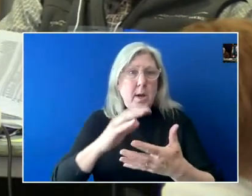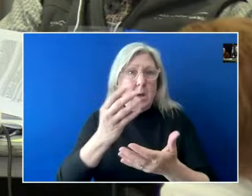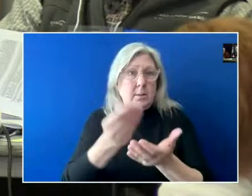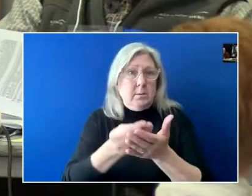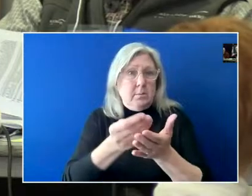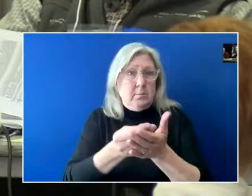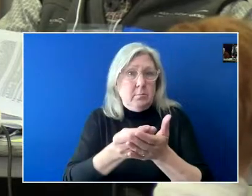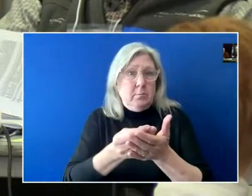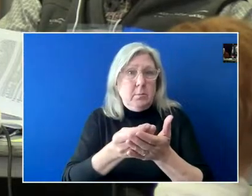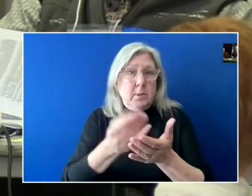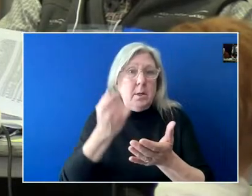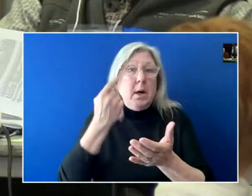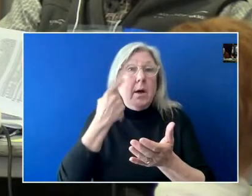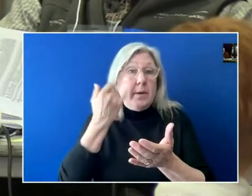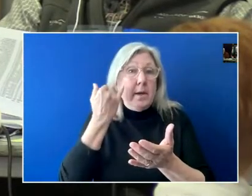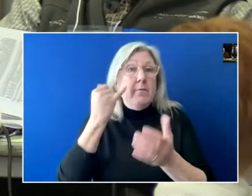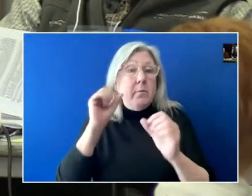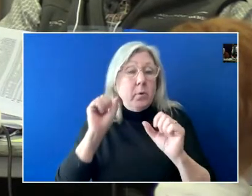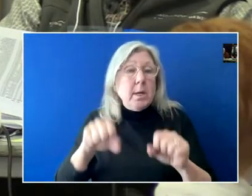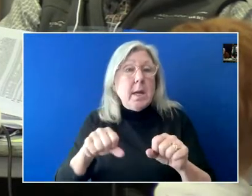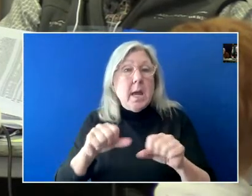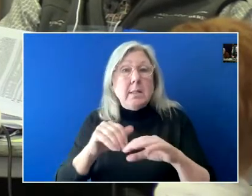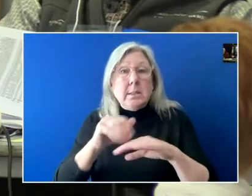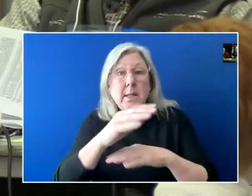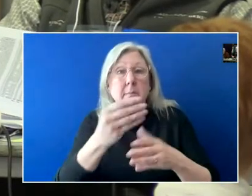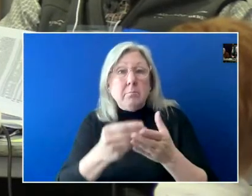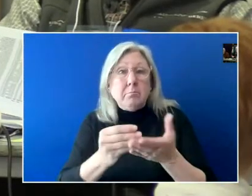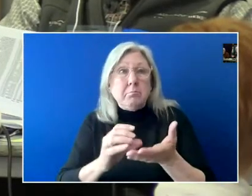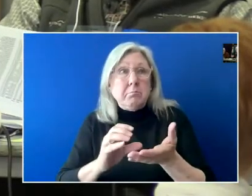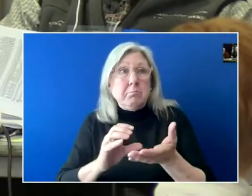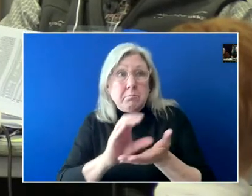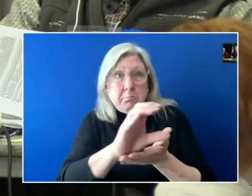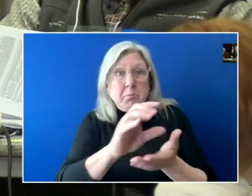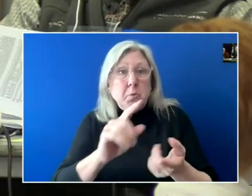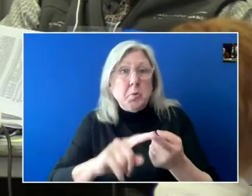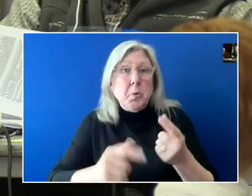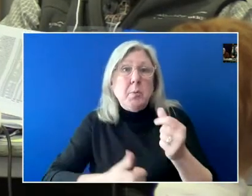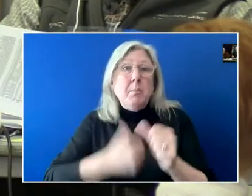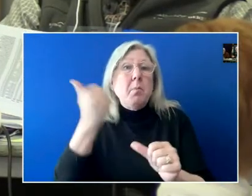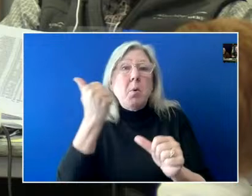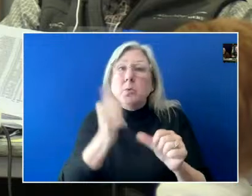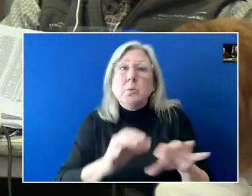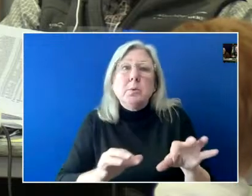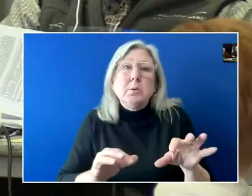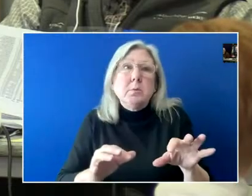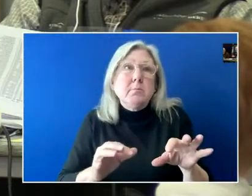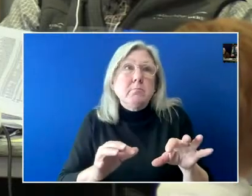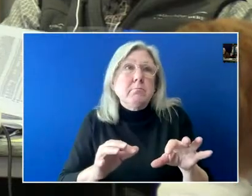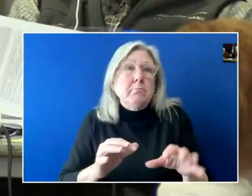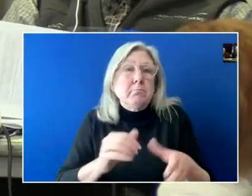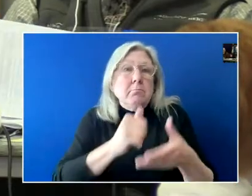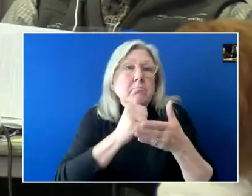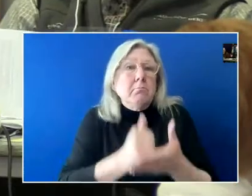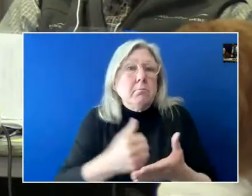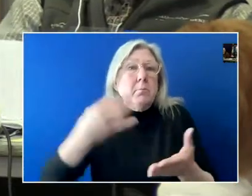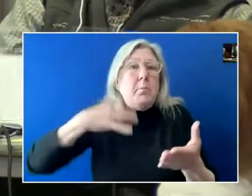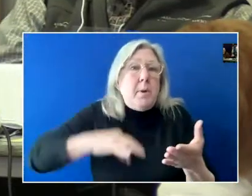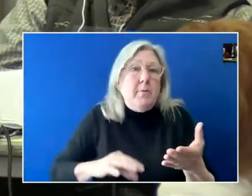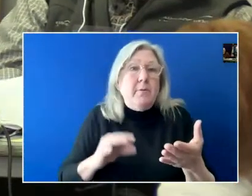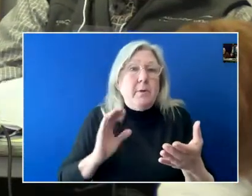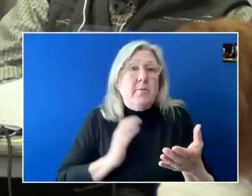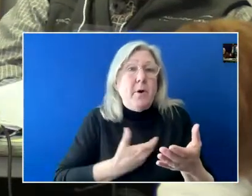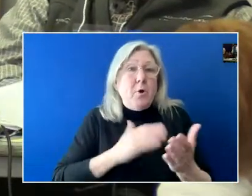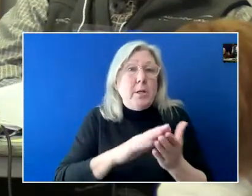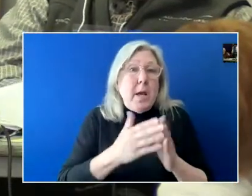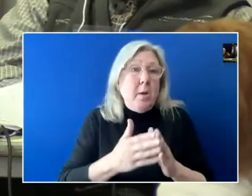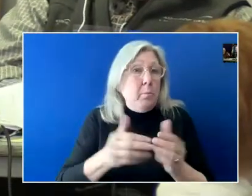dollars to the most impactful place for the bman of our town that would be great you know so raising it from 1.4